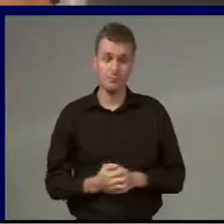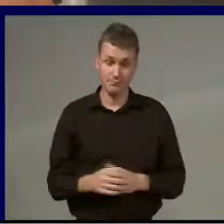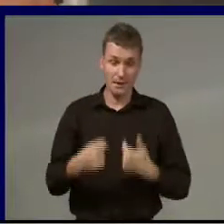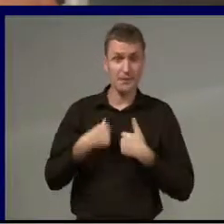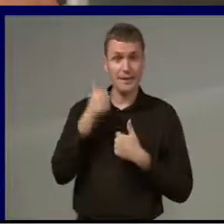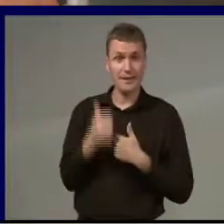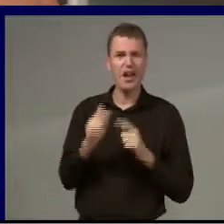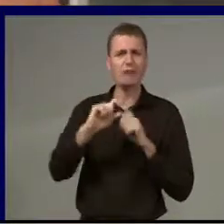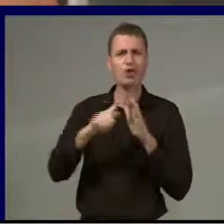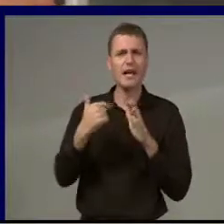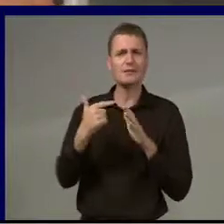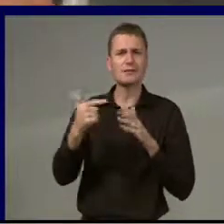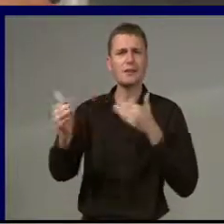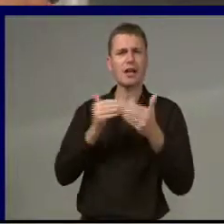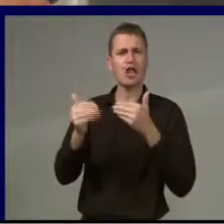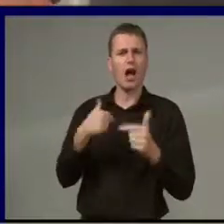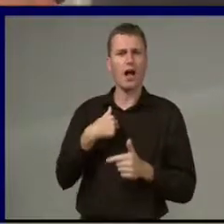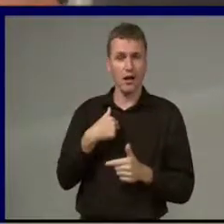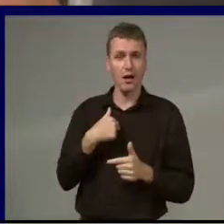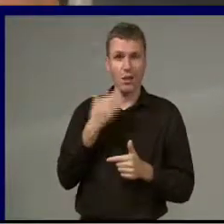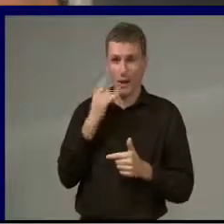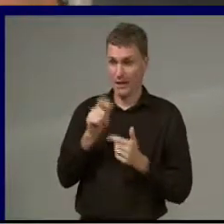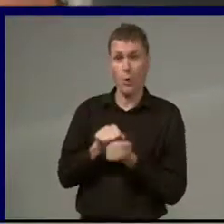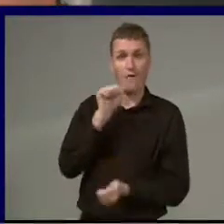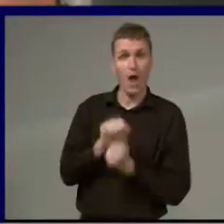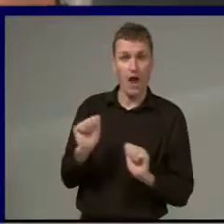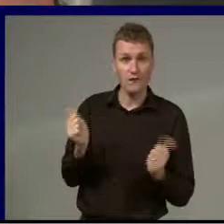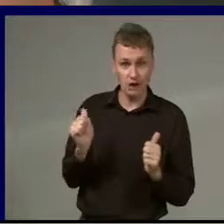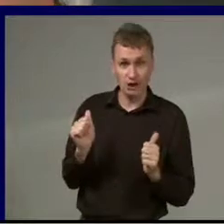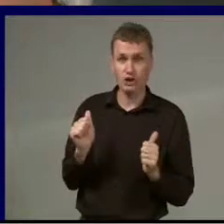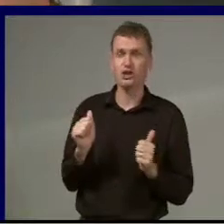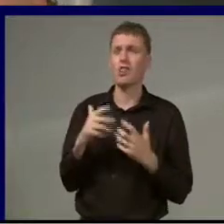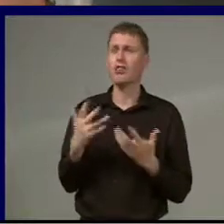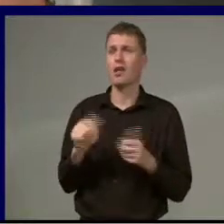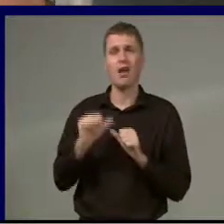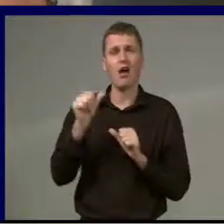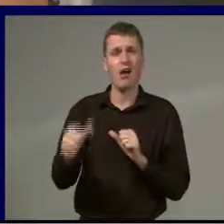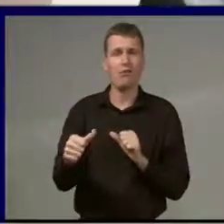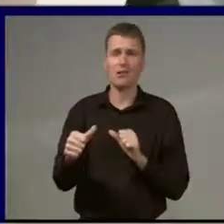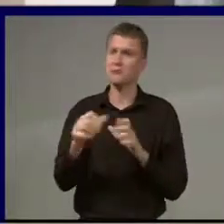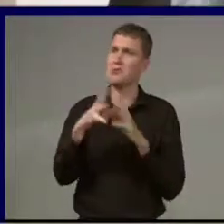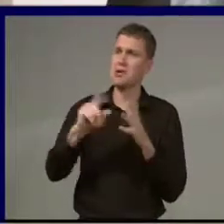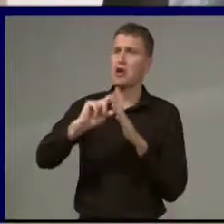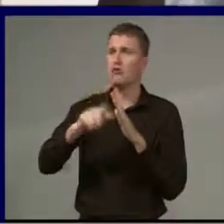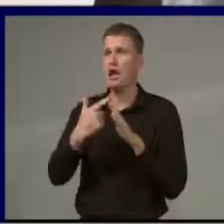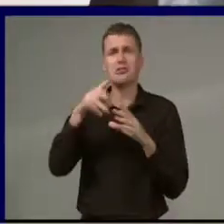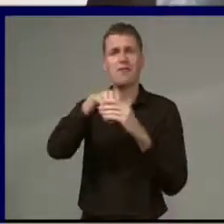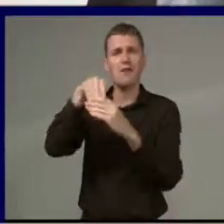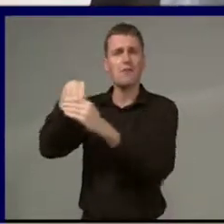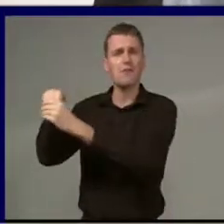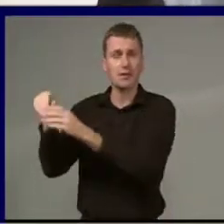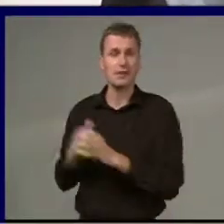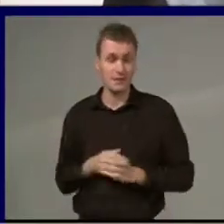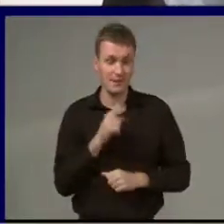managing for a start once I'm qualified. And then, some big projects like that. Mr Southern's message